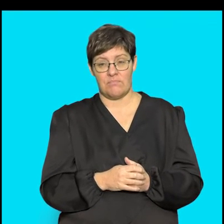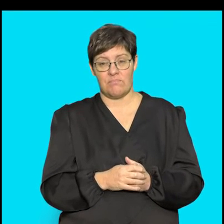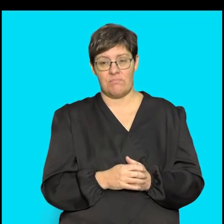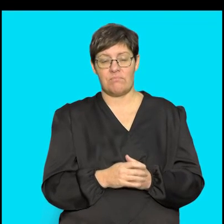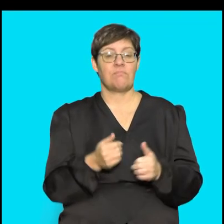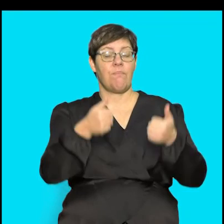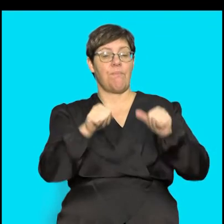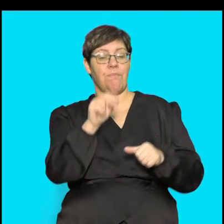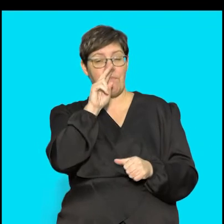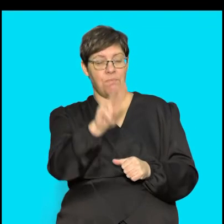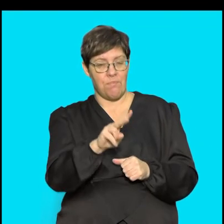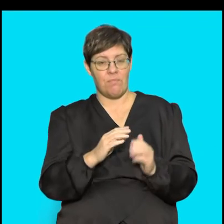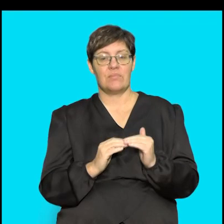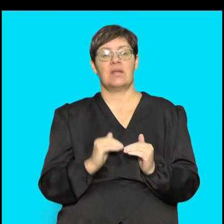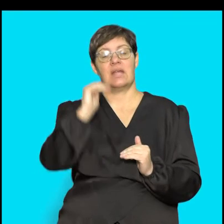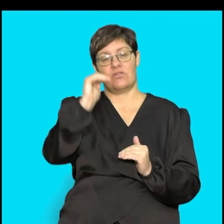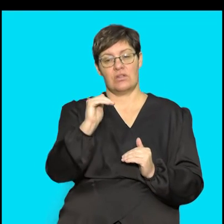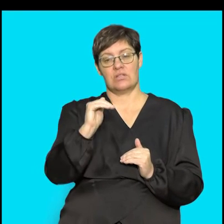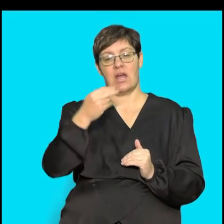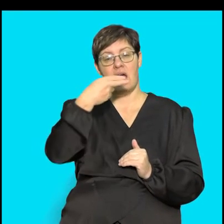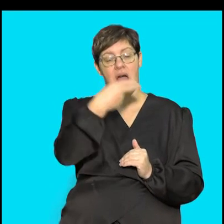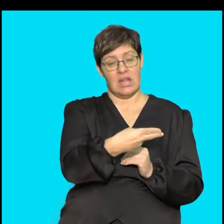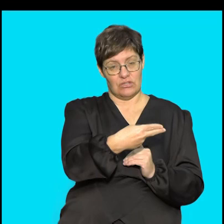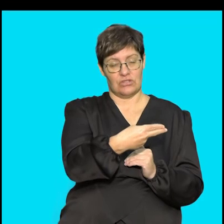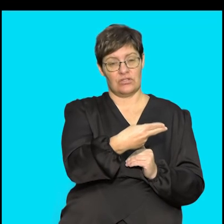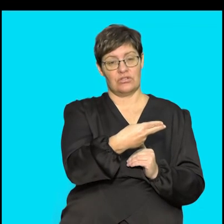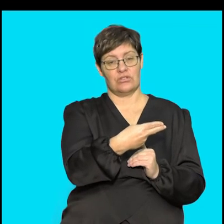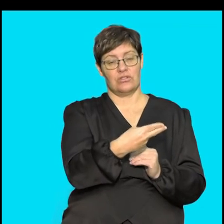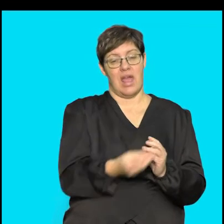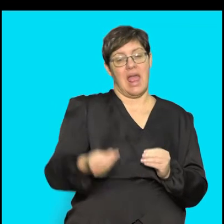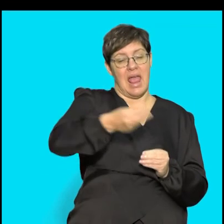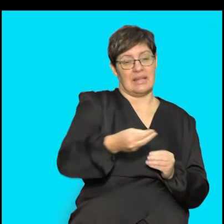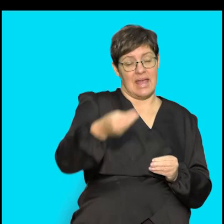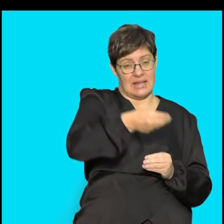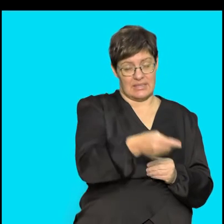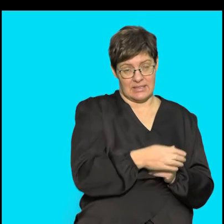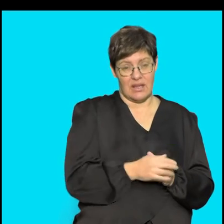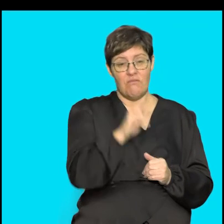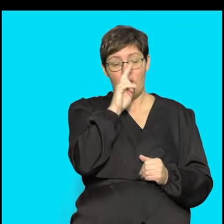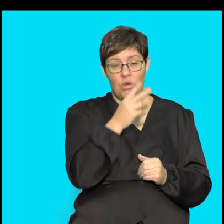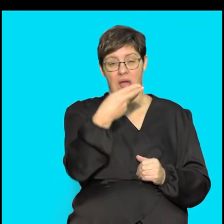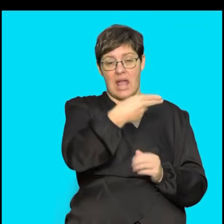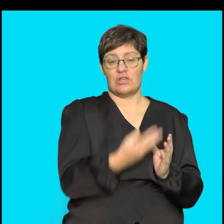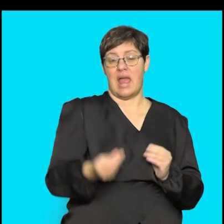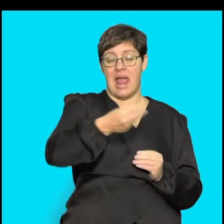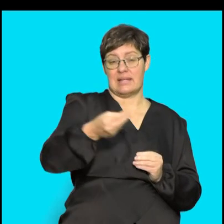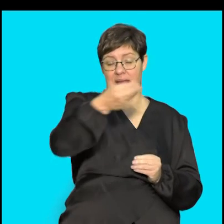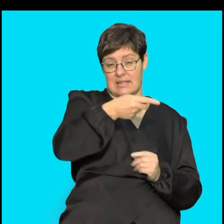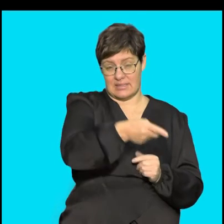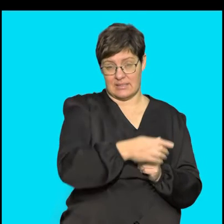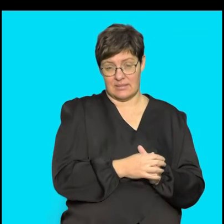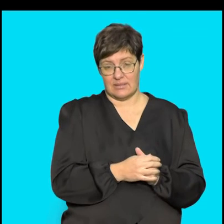The next one that we're going to look at is an increase in the hydrogen concentration. When we look at an increase in the